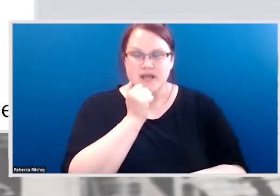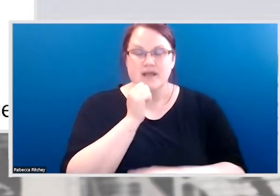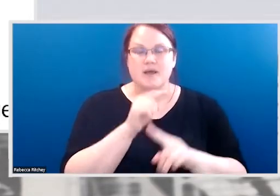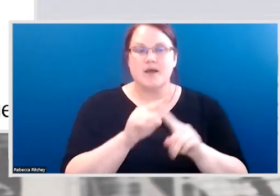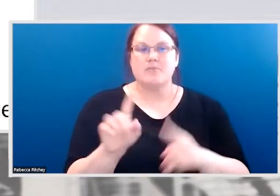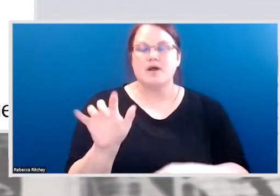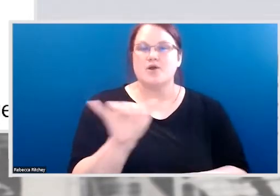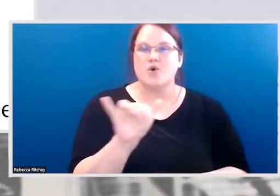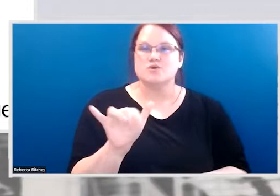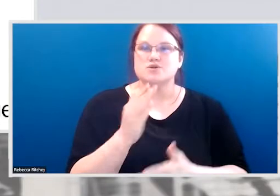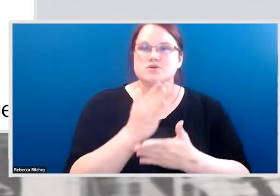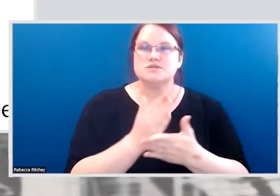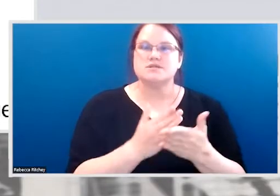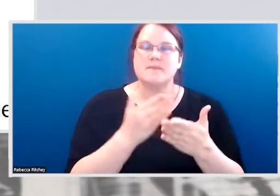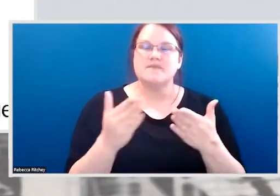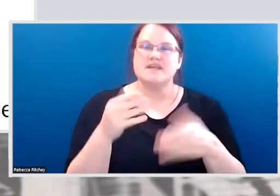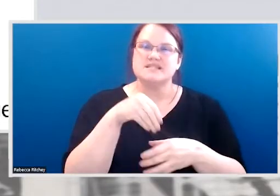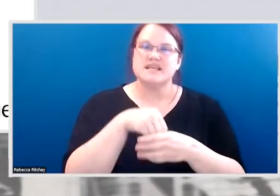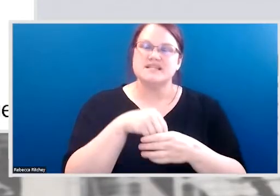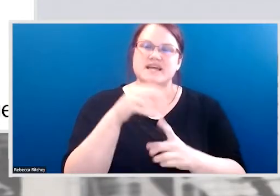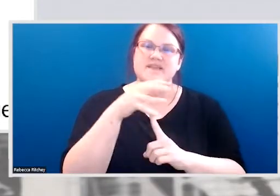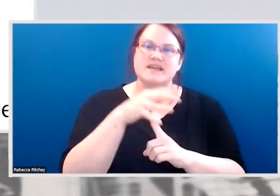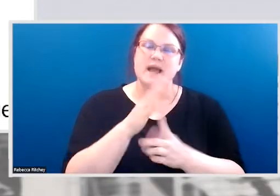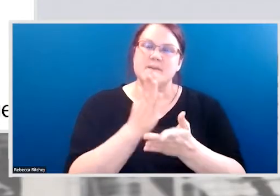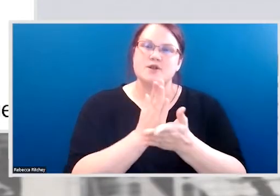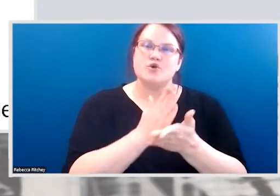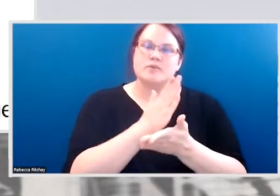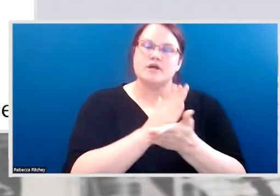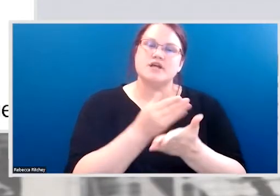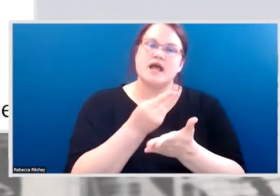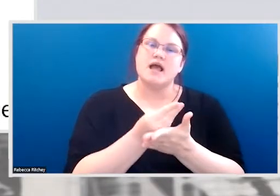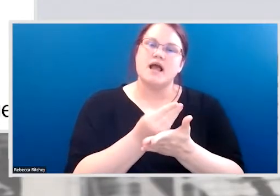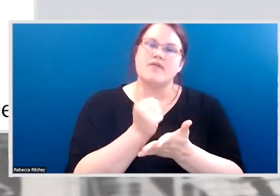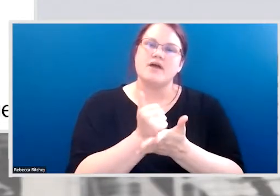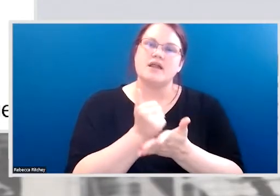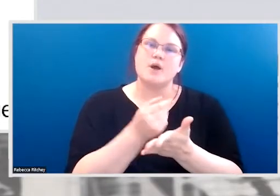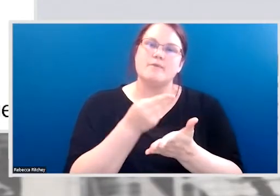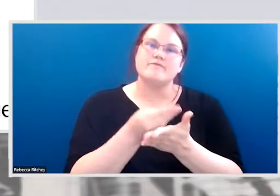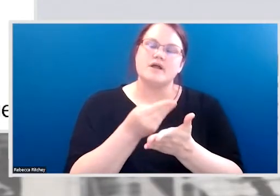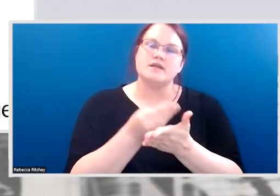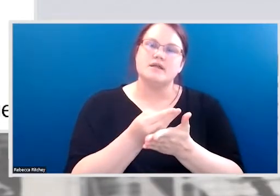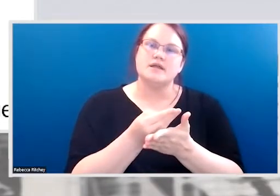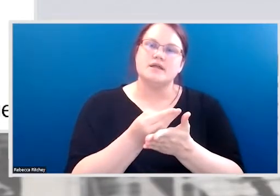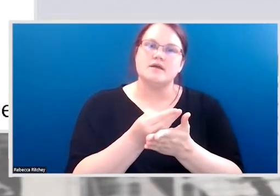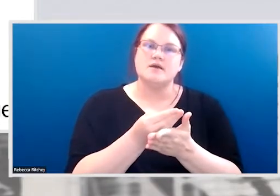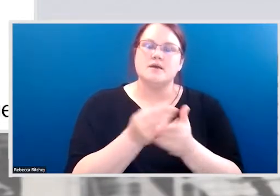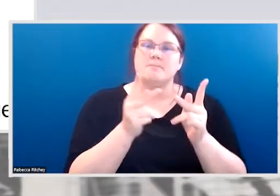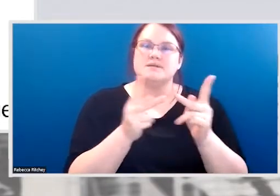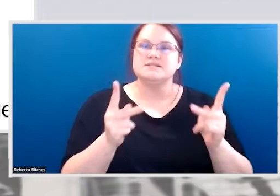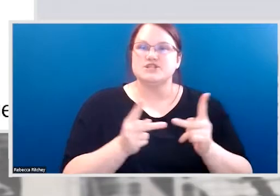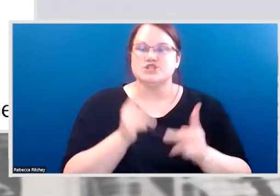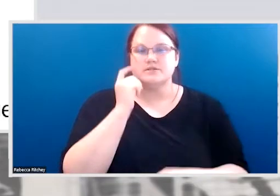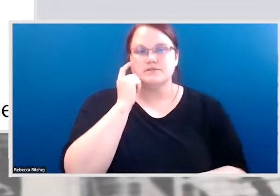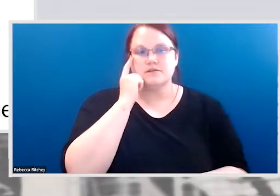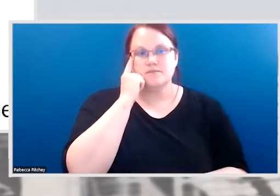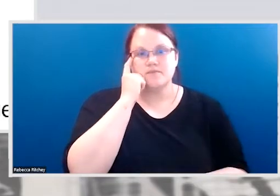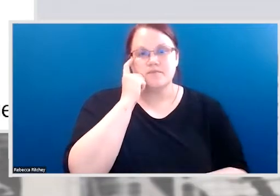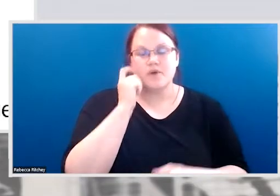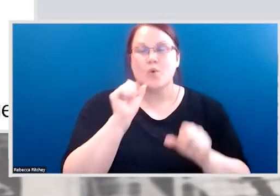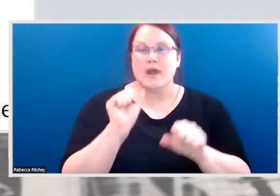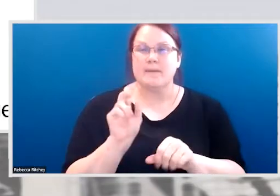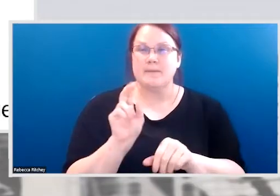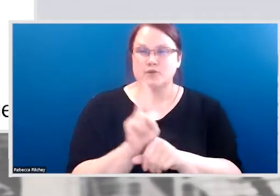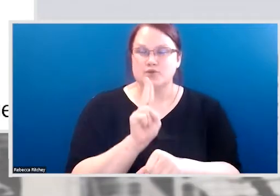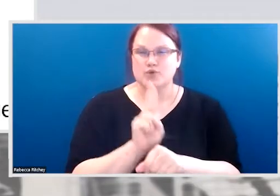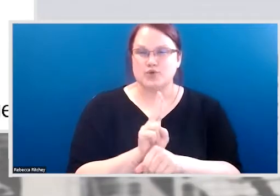also there are some things within the capital budget that are help funding positions in the operating budget. So we're able to use a portion of our